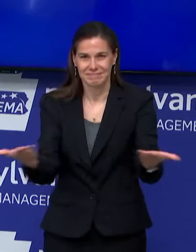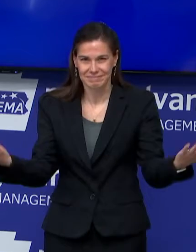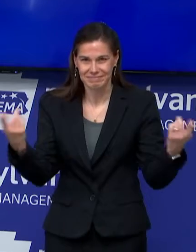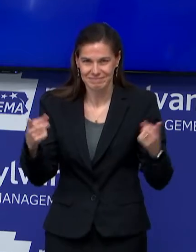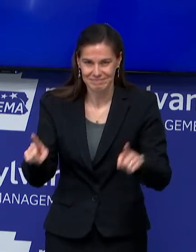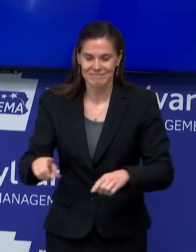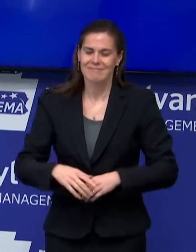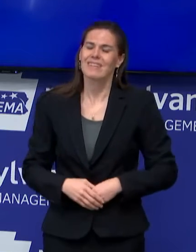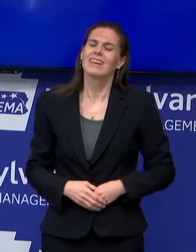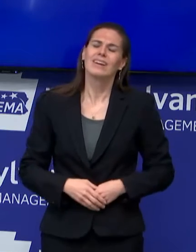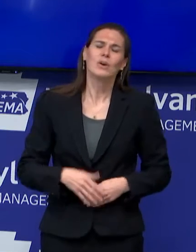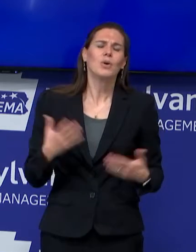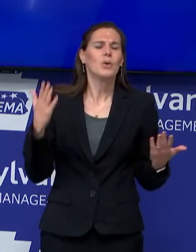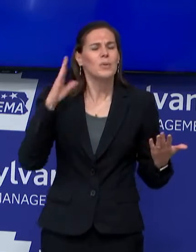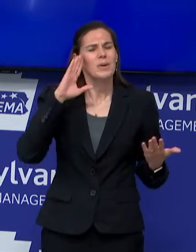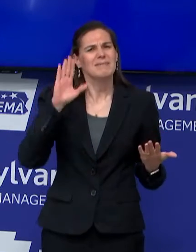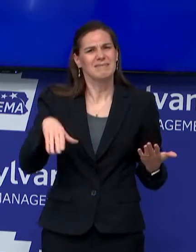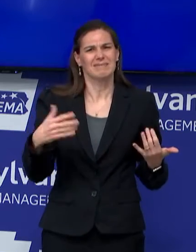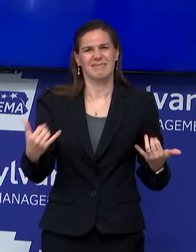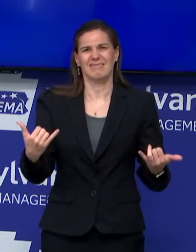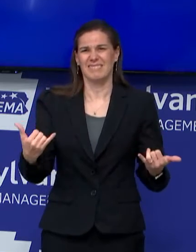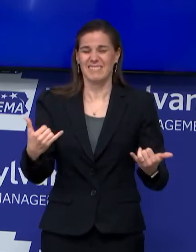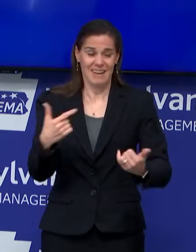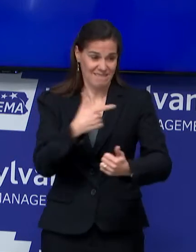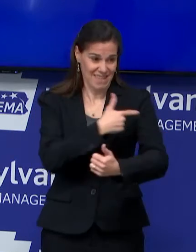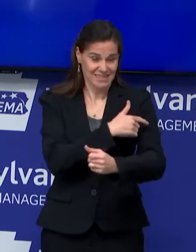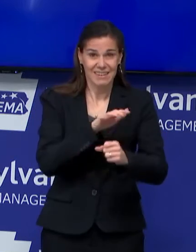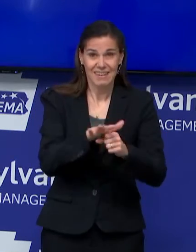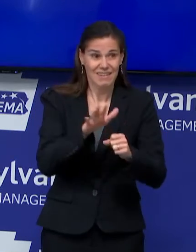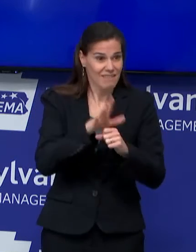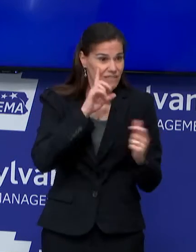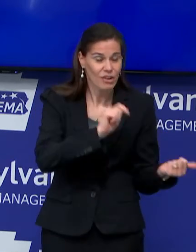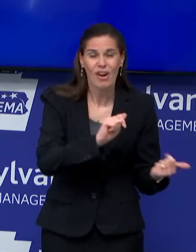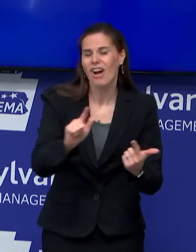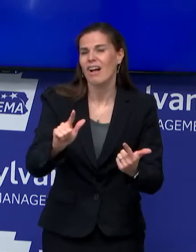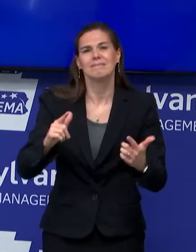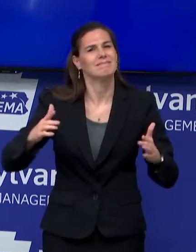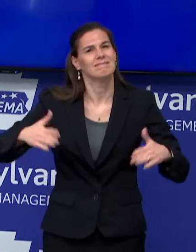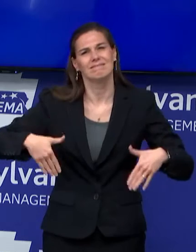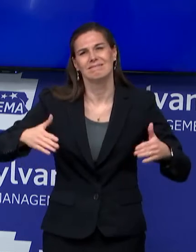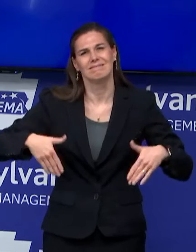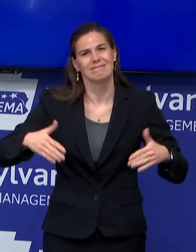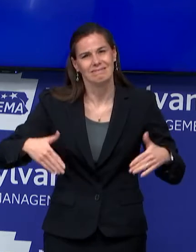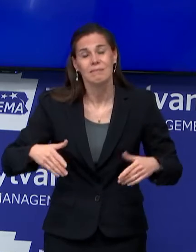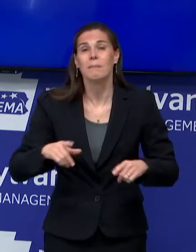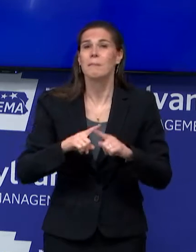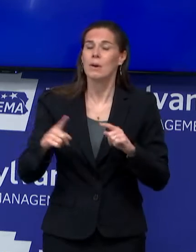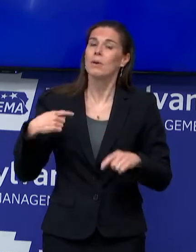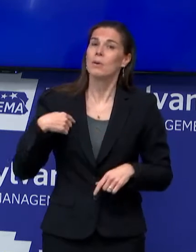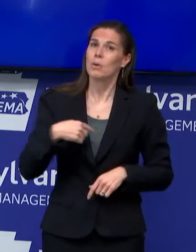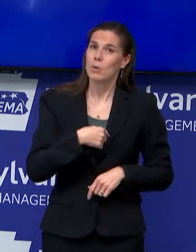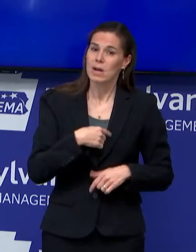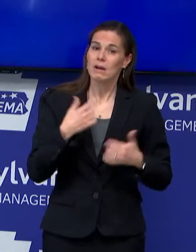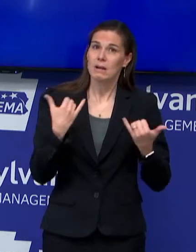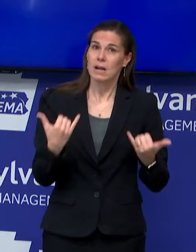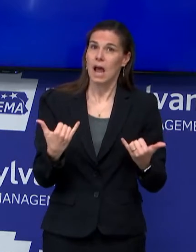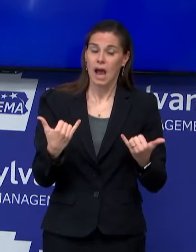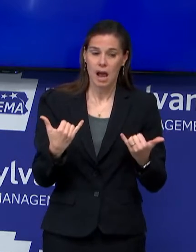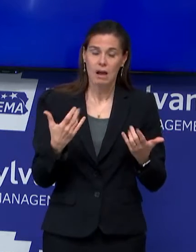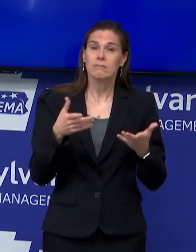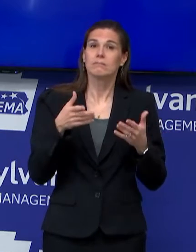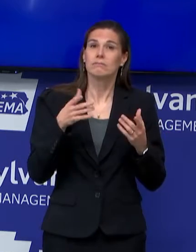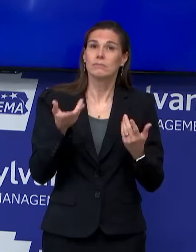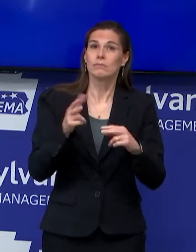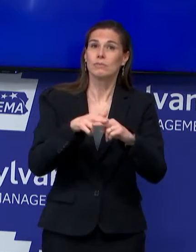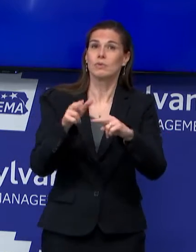there simply is not enough vaccine for everyone who wants it. We are, however, increasing the number of ways Pennsylvanians can access